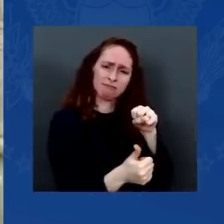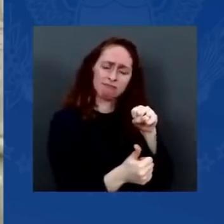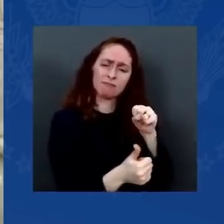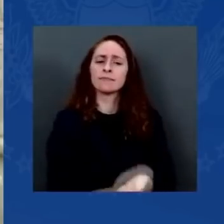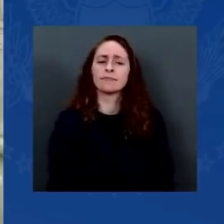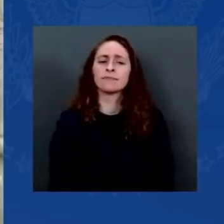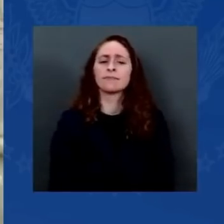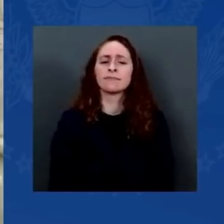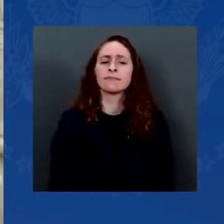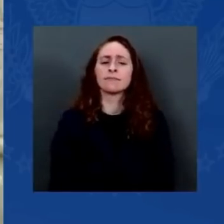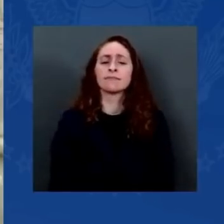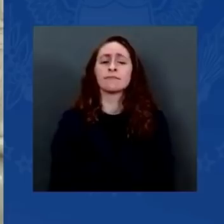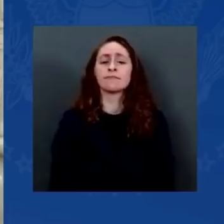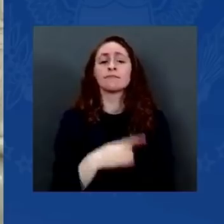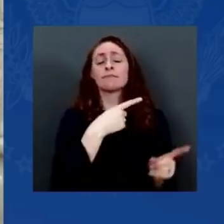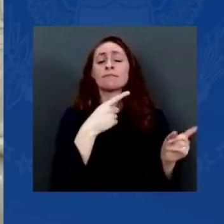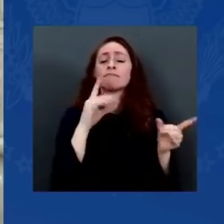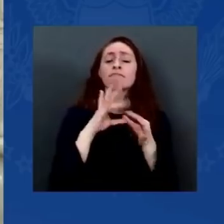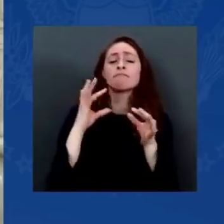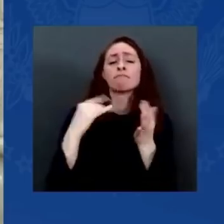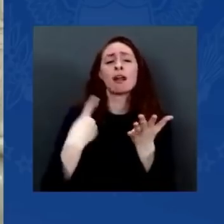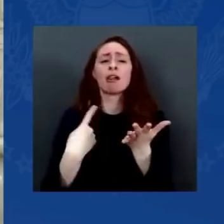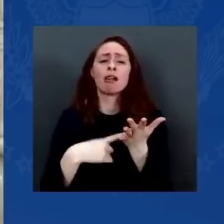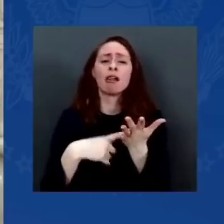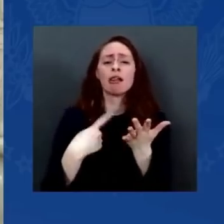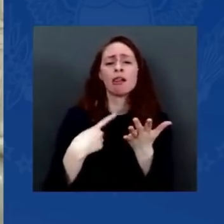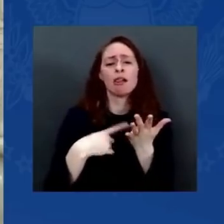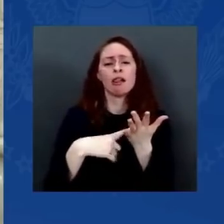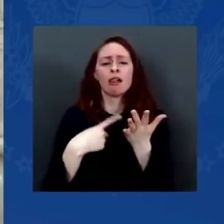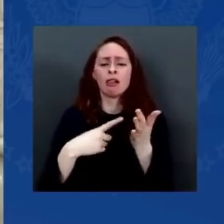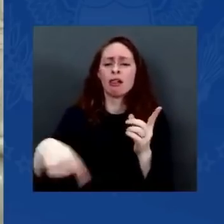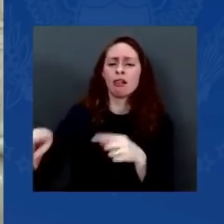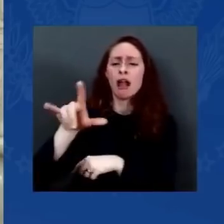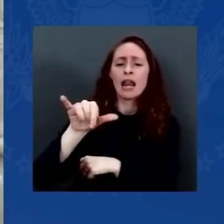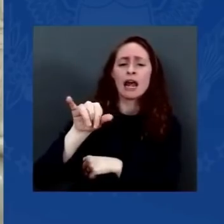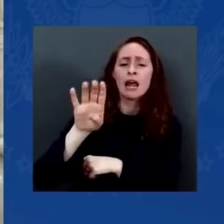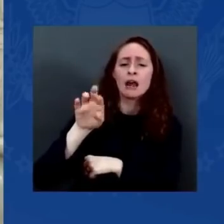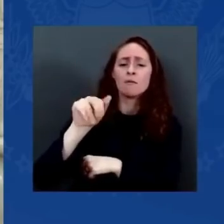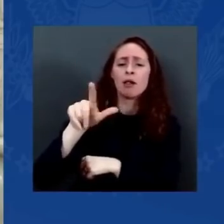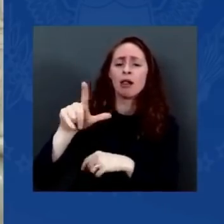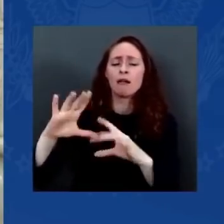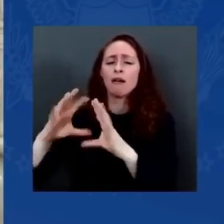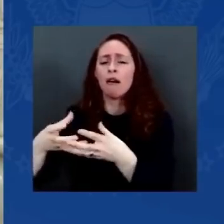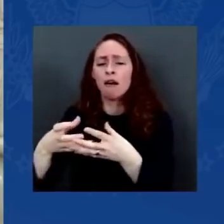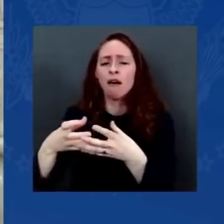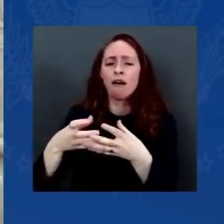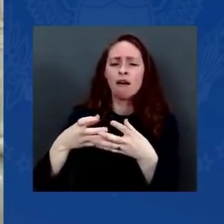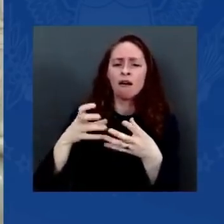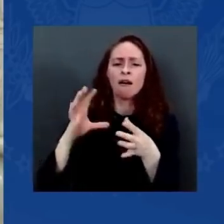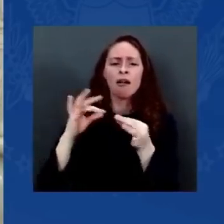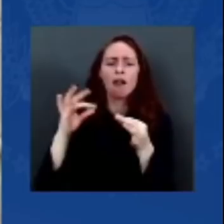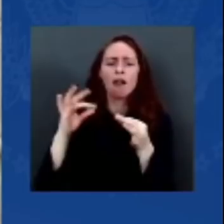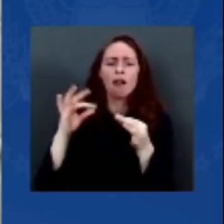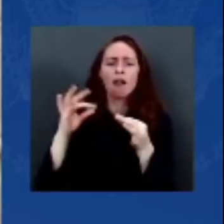and said, Joe Biden didn't mislead you, I misled you. And so look, I'm not looking for, let me say